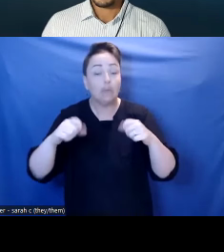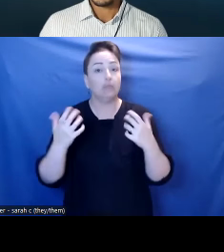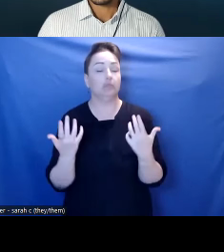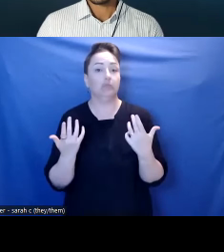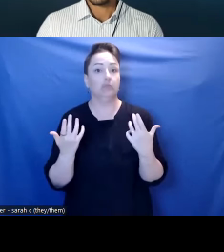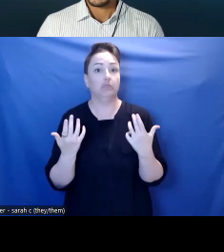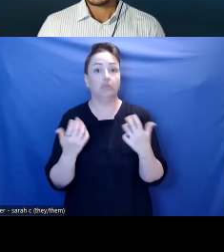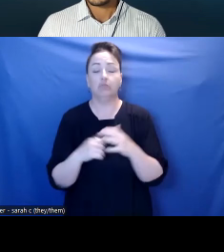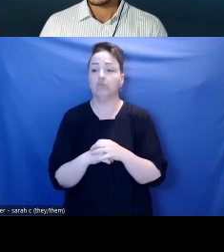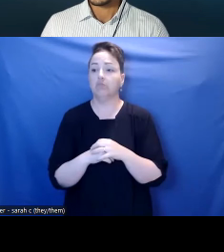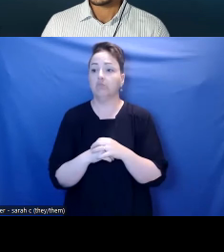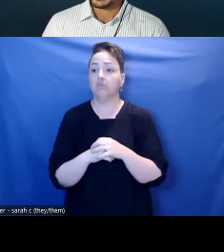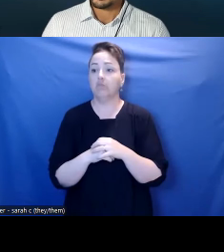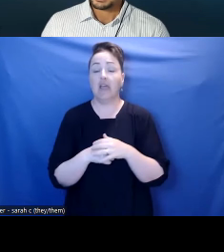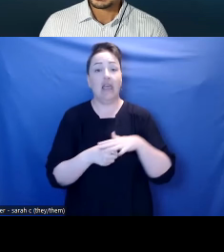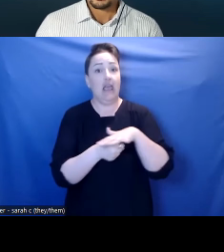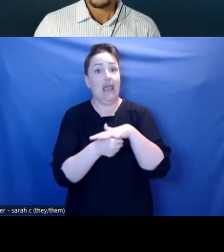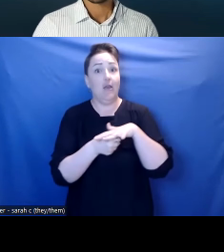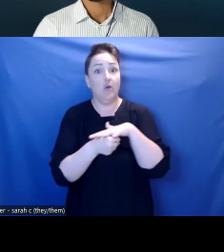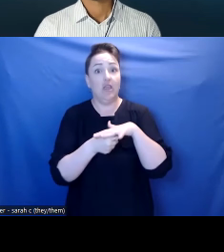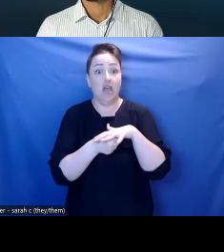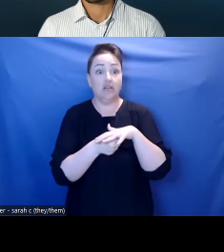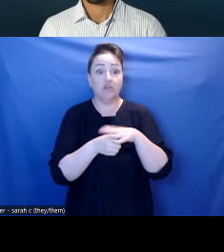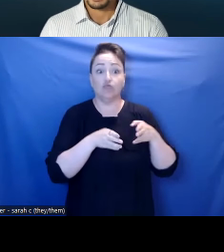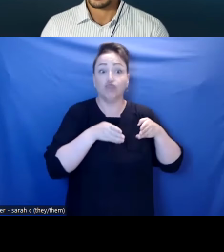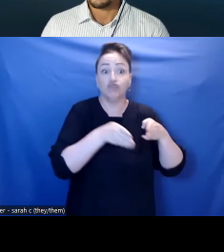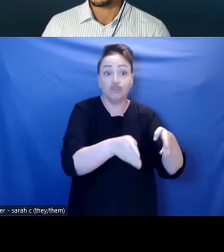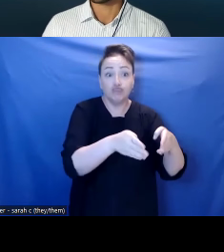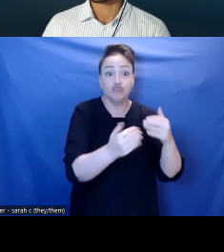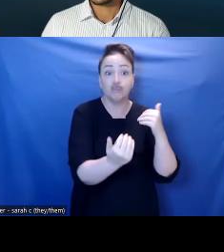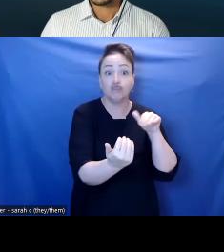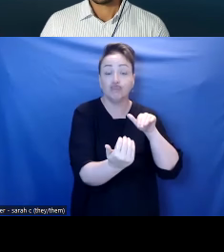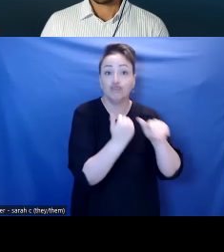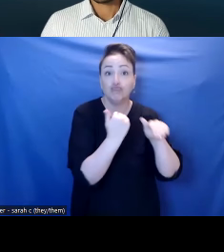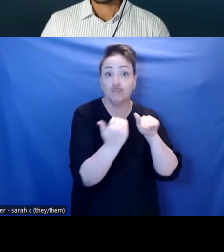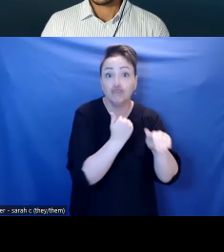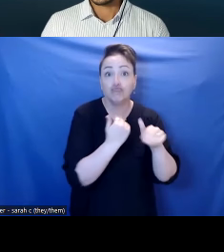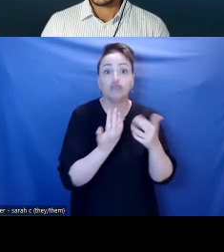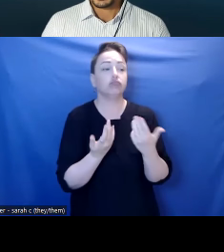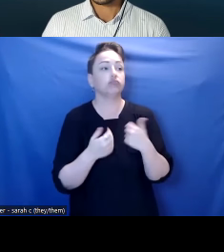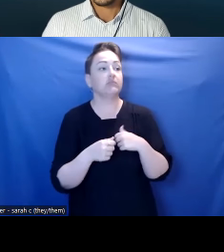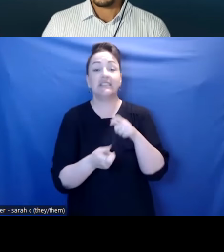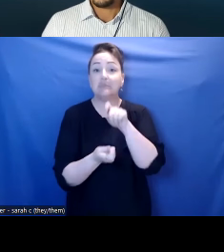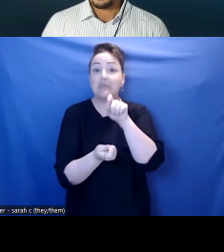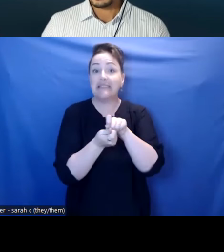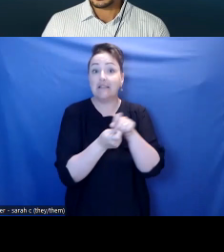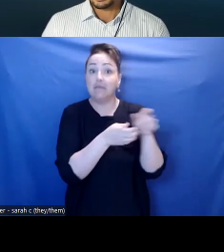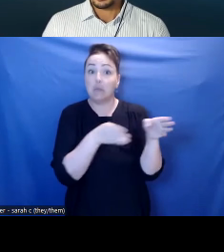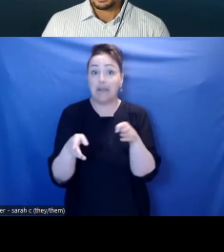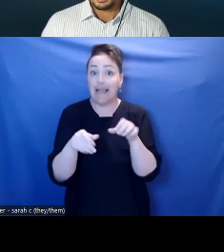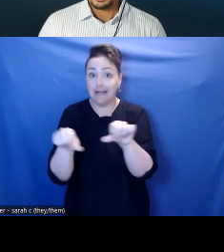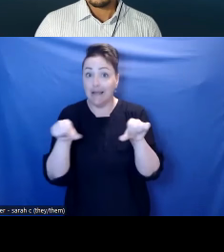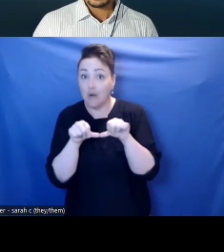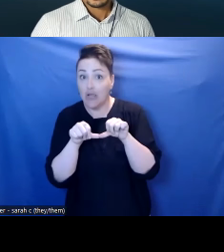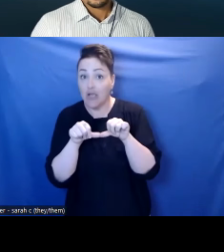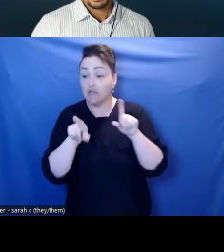centers located in transit adjacent areas or in specific plan areas that your jurisdiction has that have been focused on